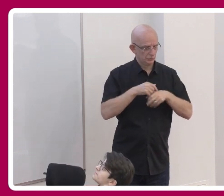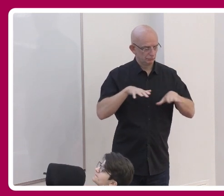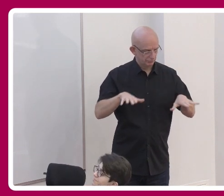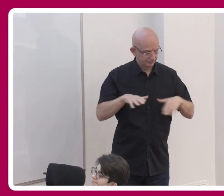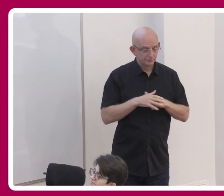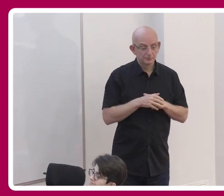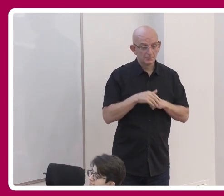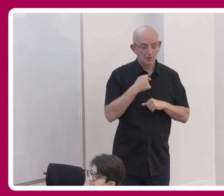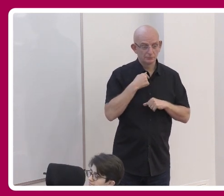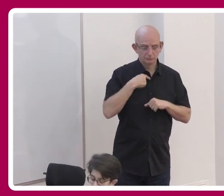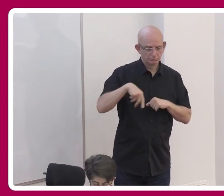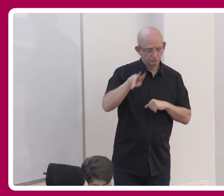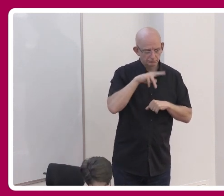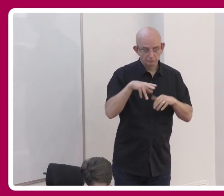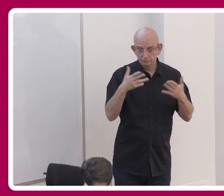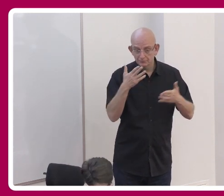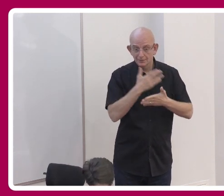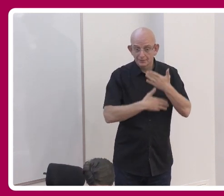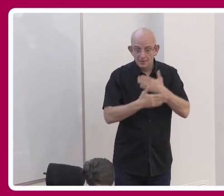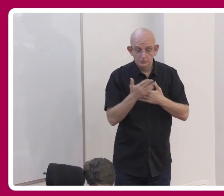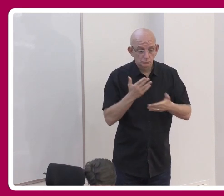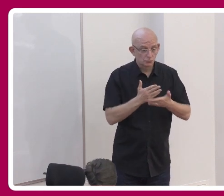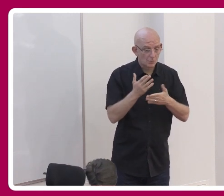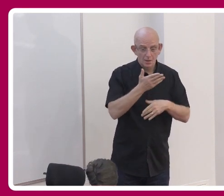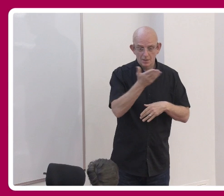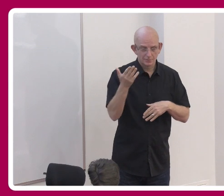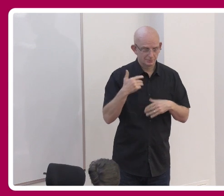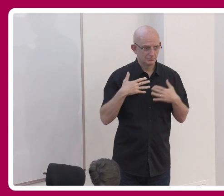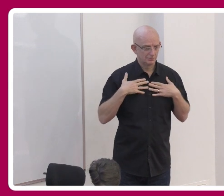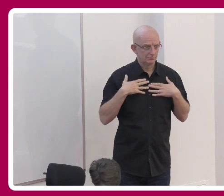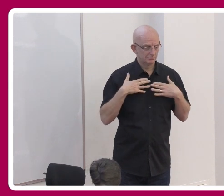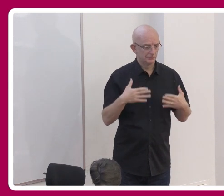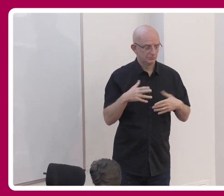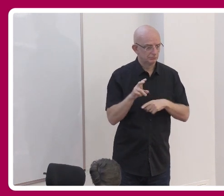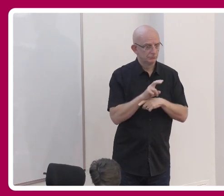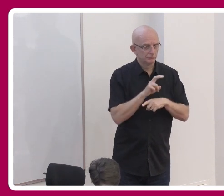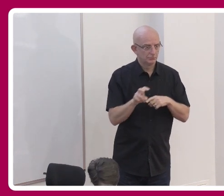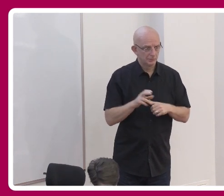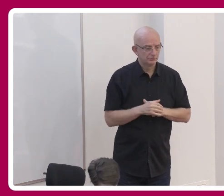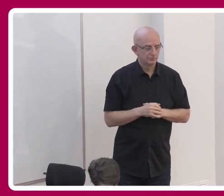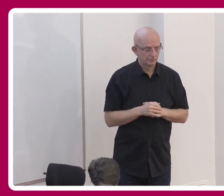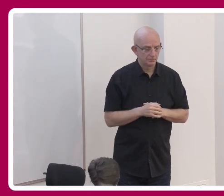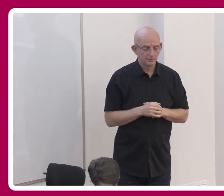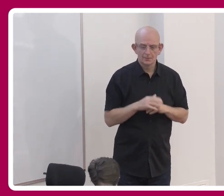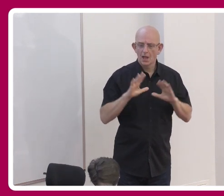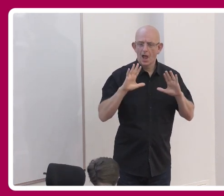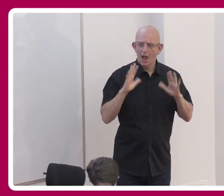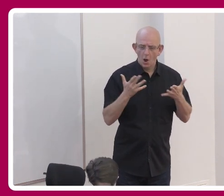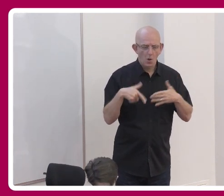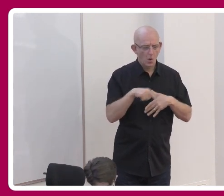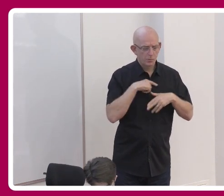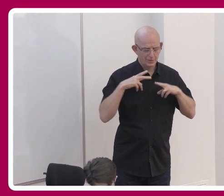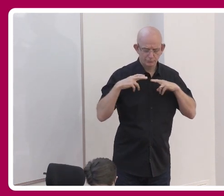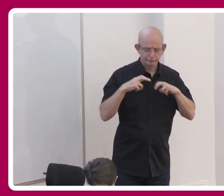the methodology that we use at Human Rights Watch is true across all human rights